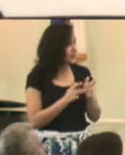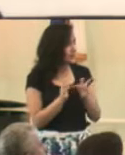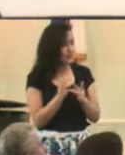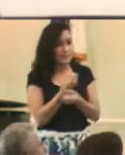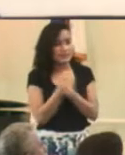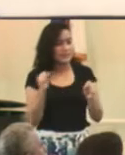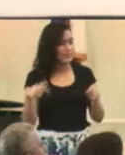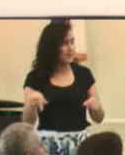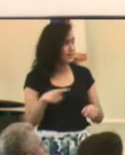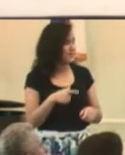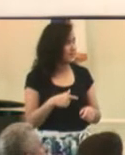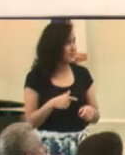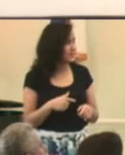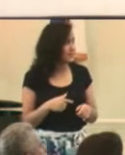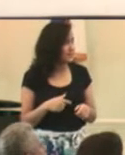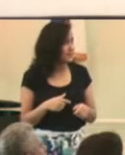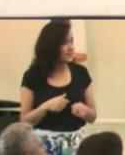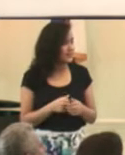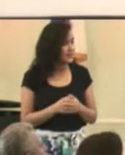saves us, right?